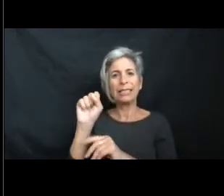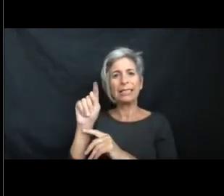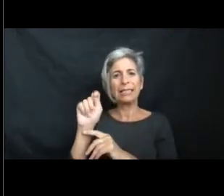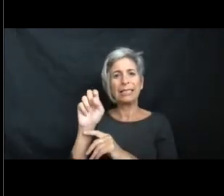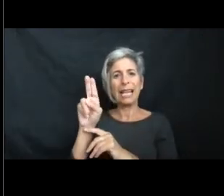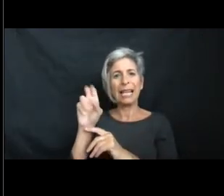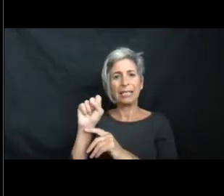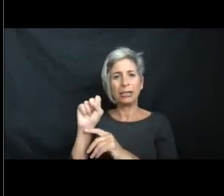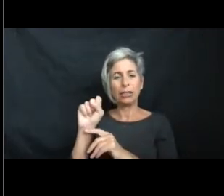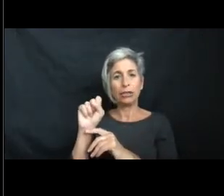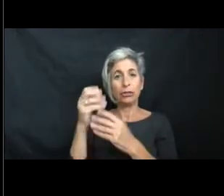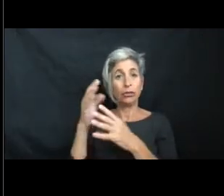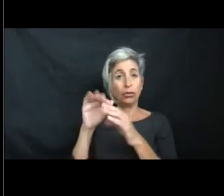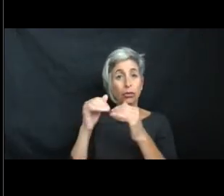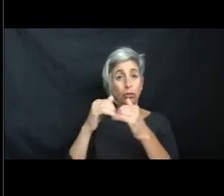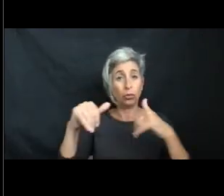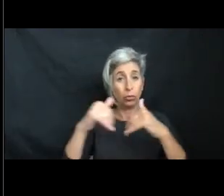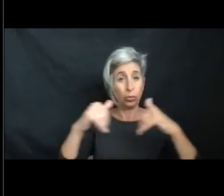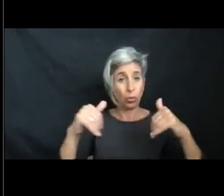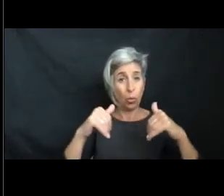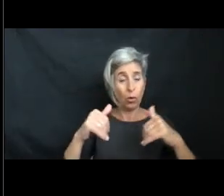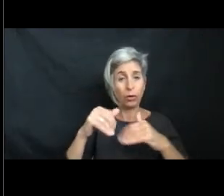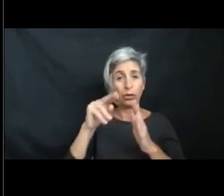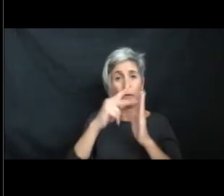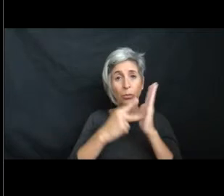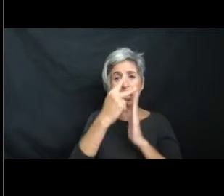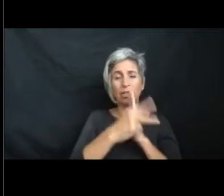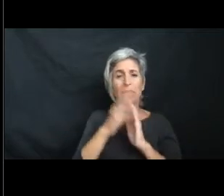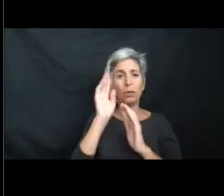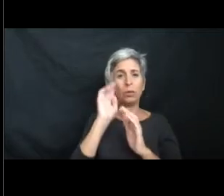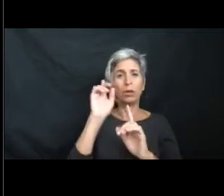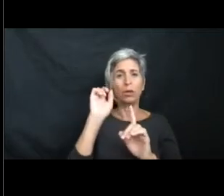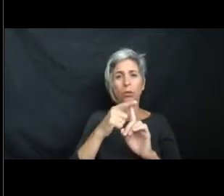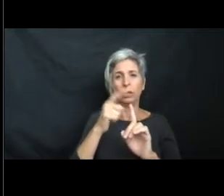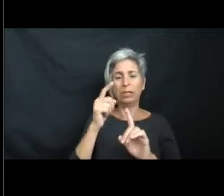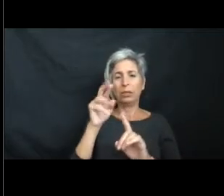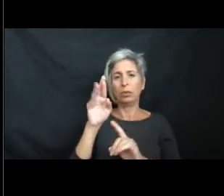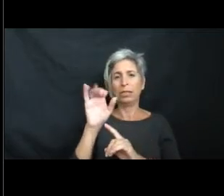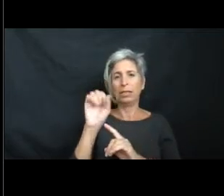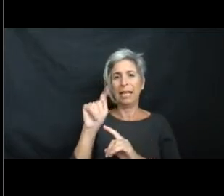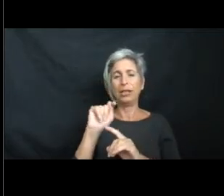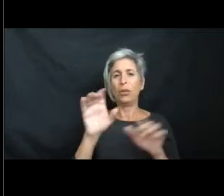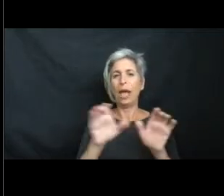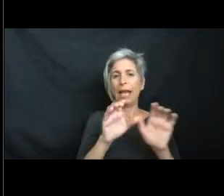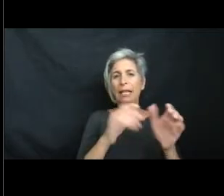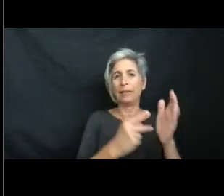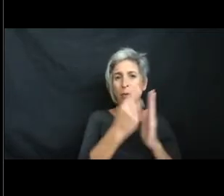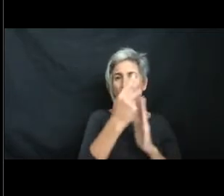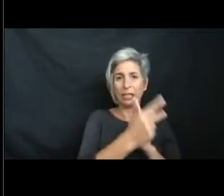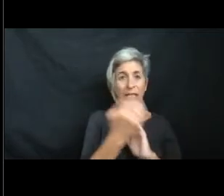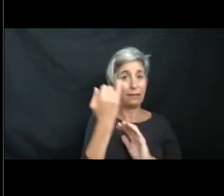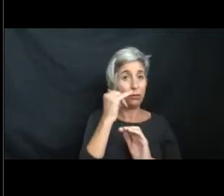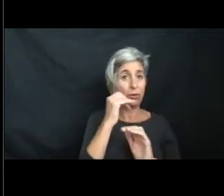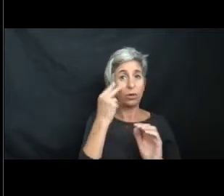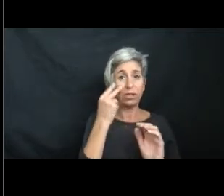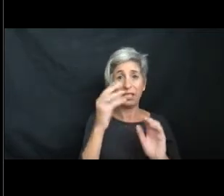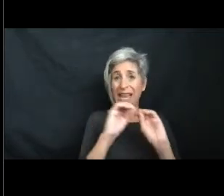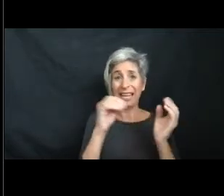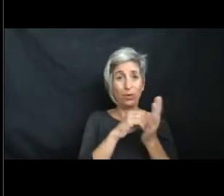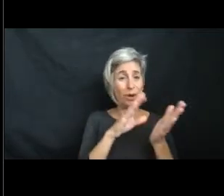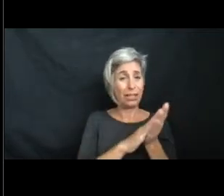sort your projects. When you log in, it will reset to active projects, so keep that in mind. If you don't see any records here, just change